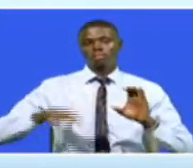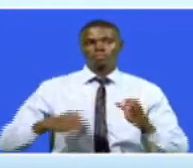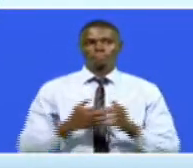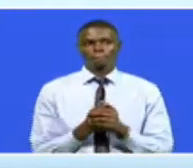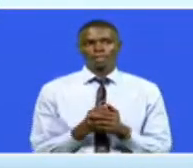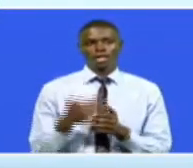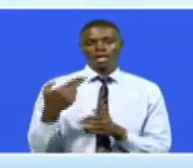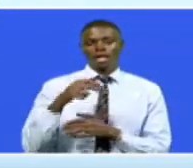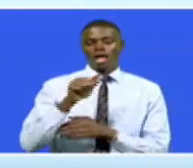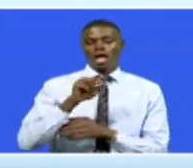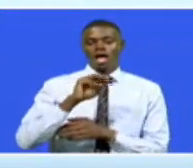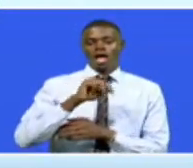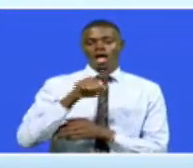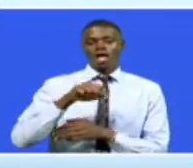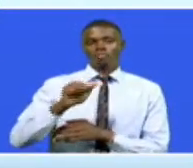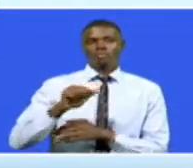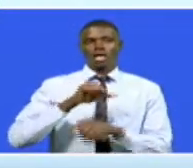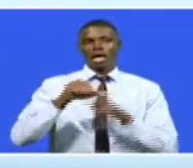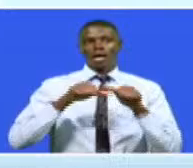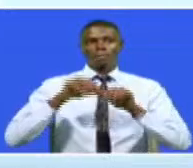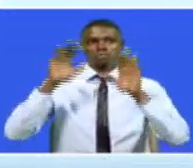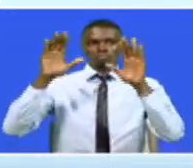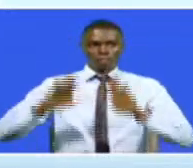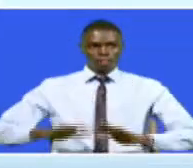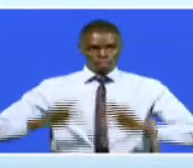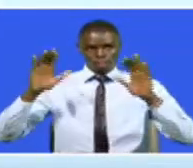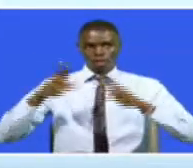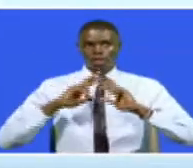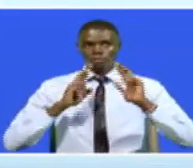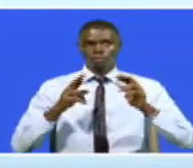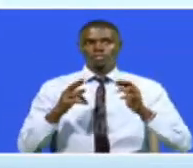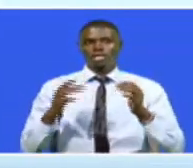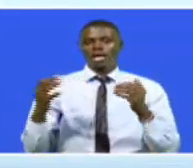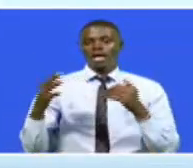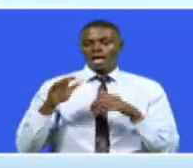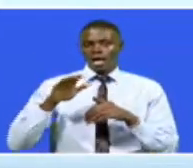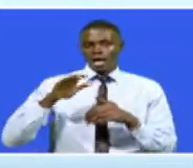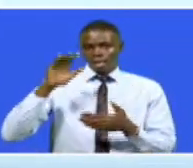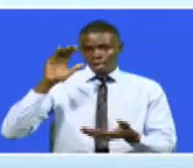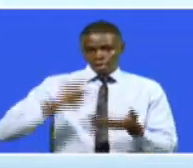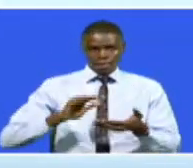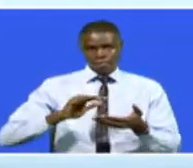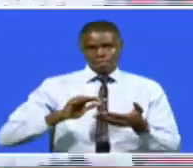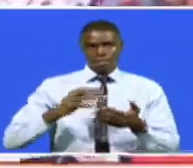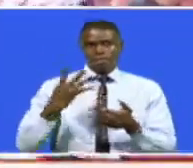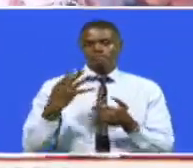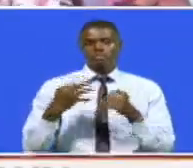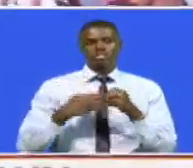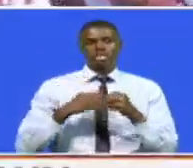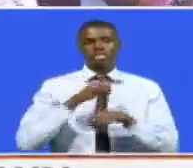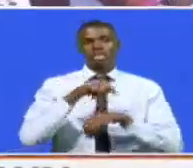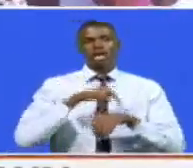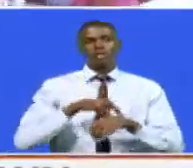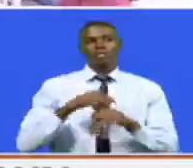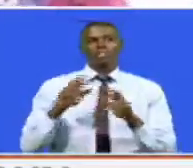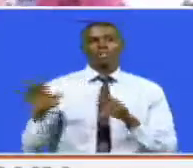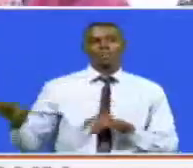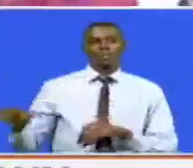Hamza Yusuf reports on the campaign's home straight with less than 48 hours to go.